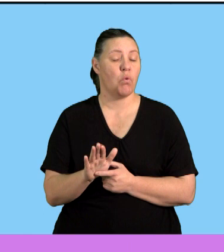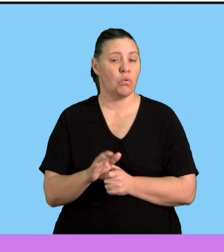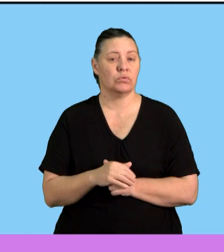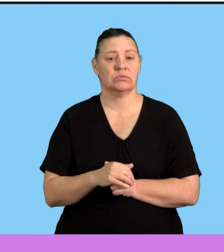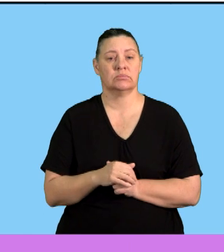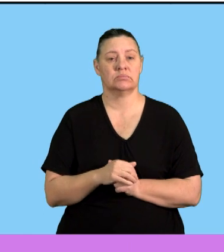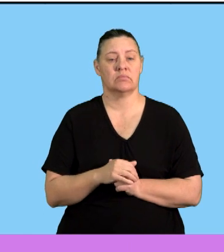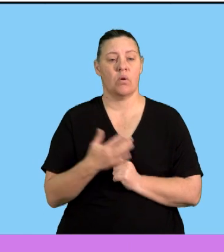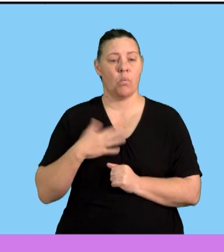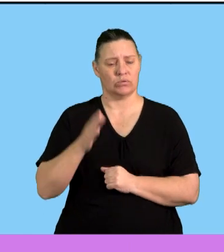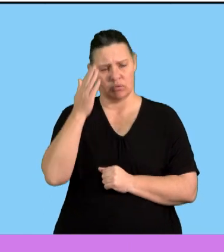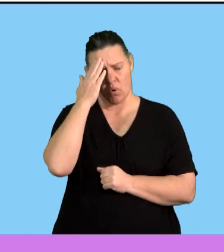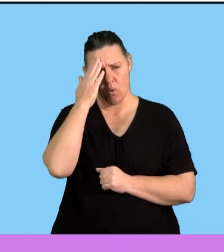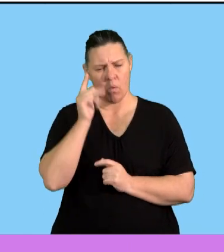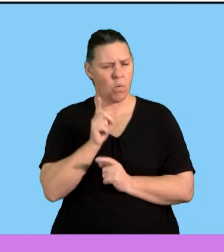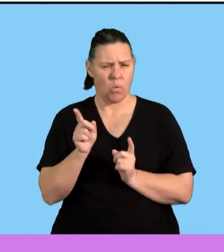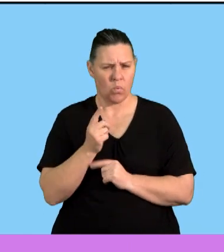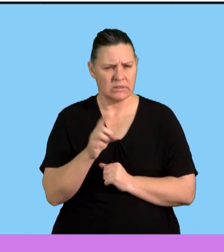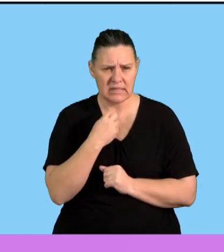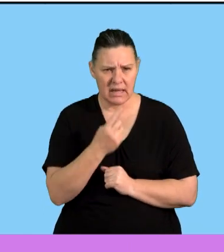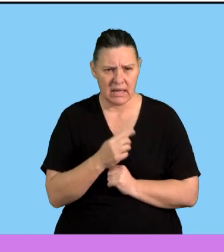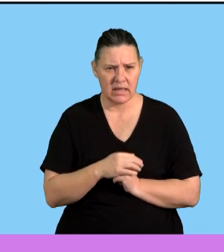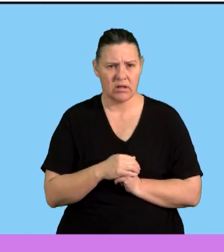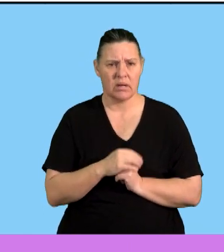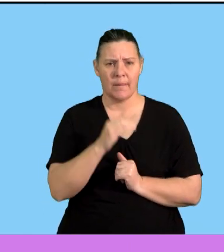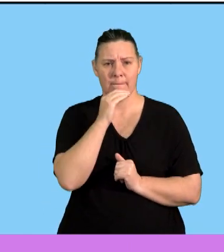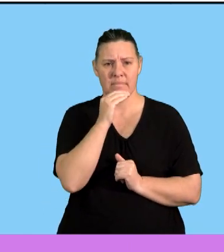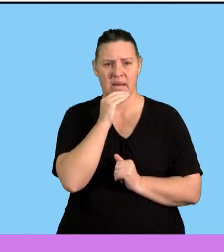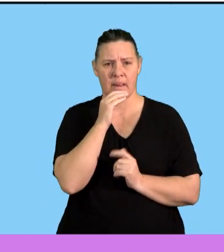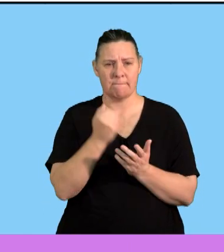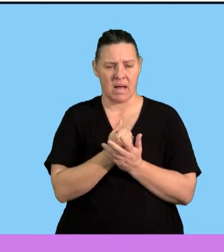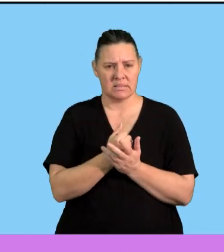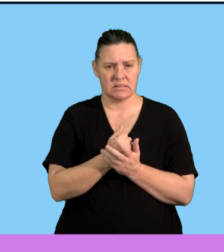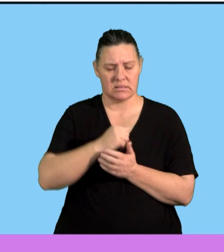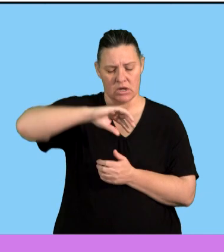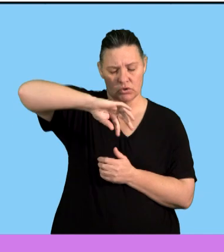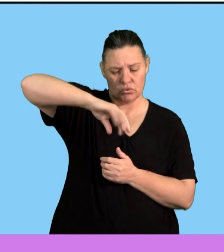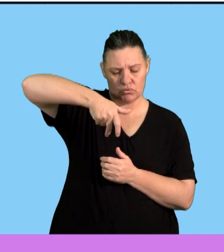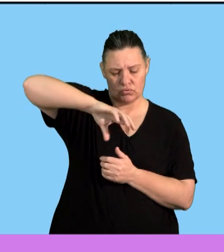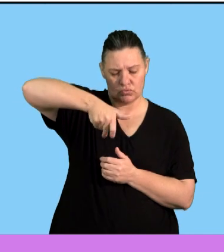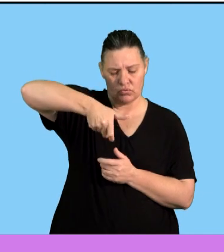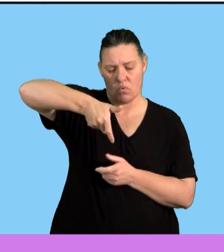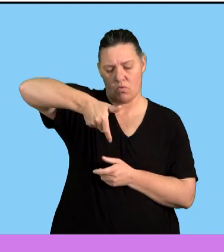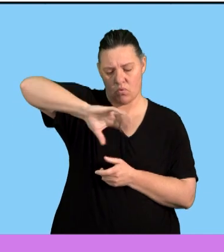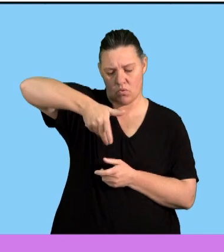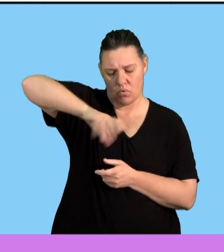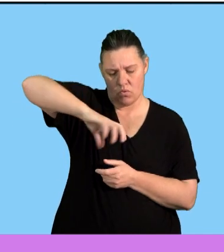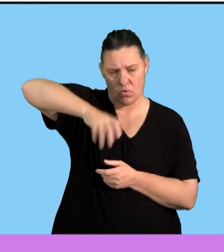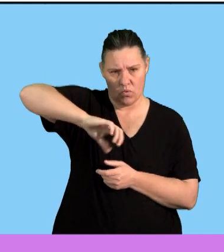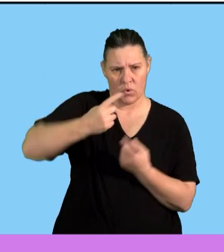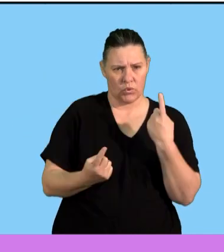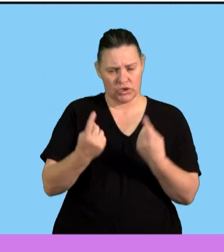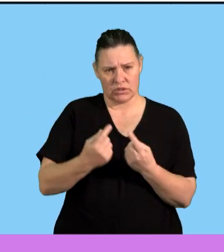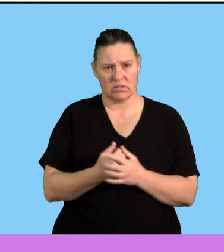direction. And we would like to know what is that direction. Does it mean this nut must be screwed or unscrewed? If you look at